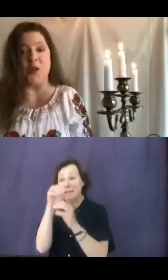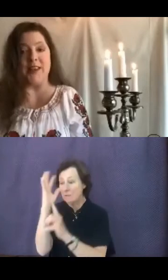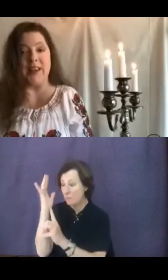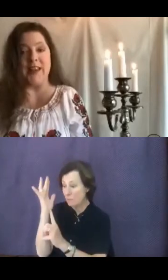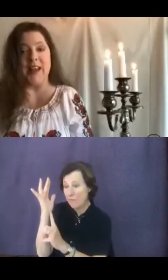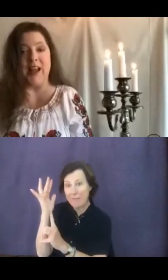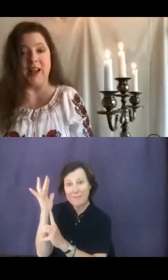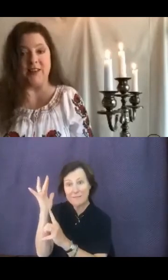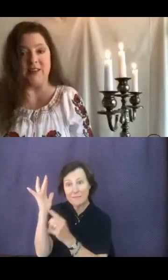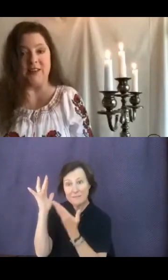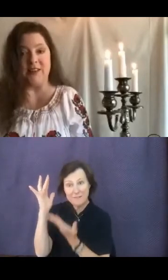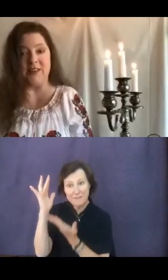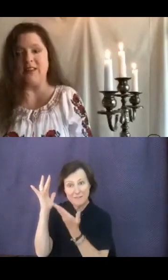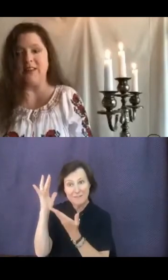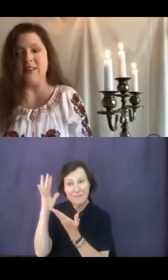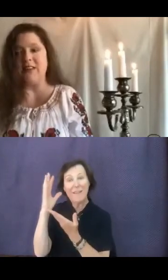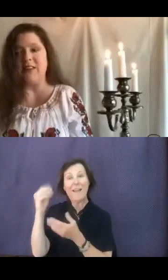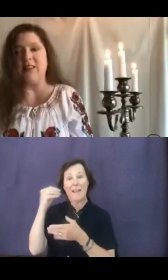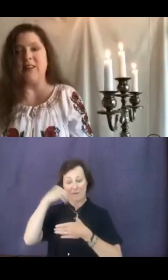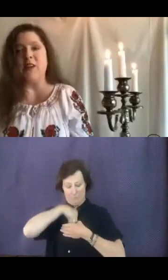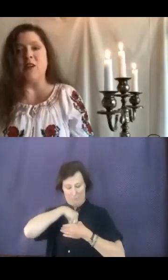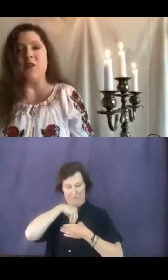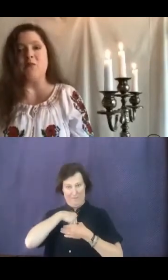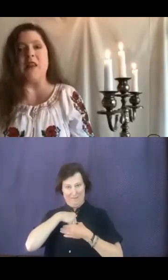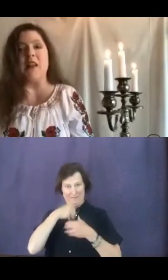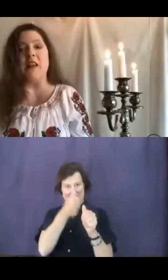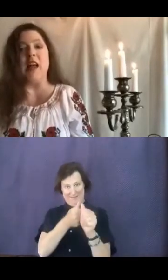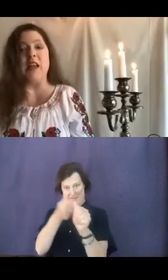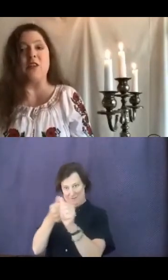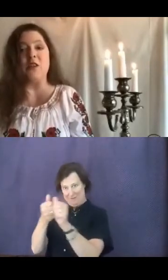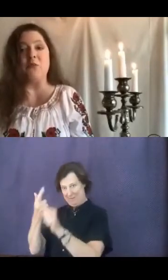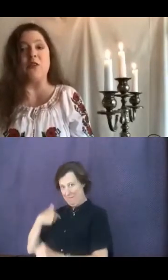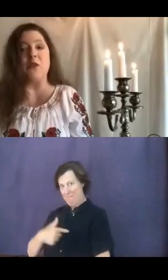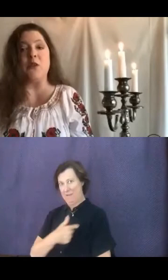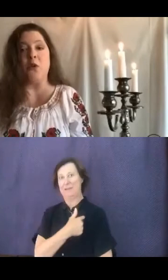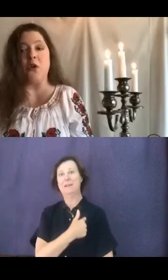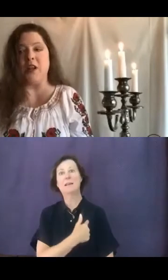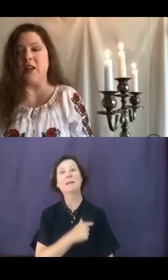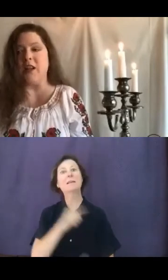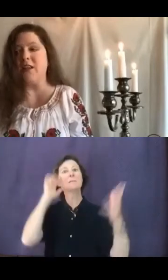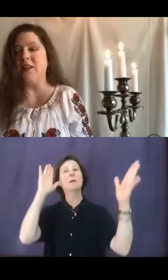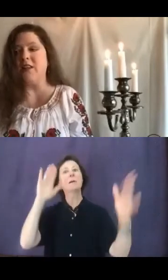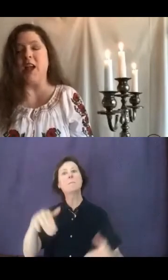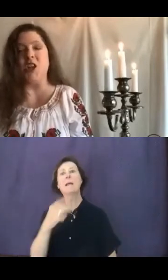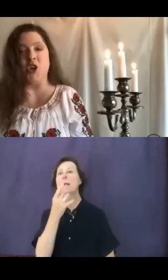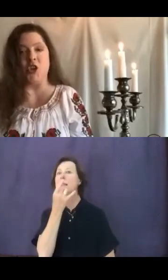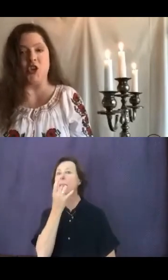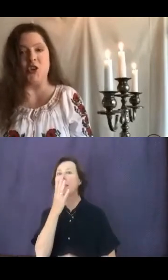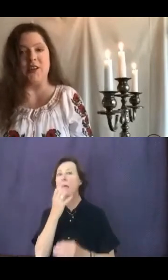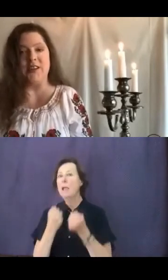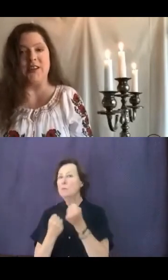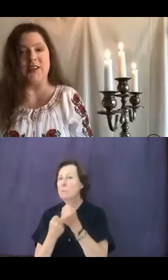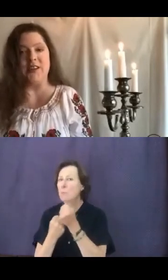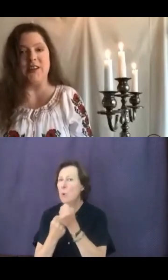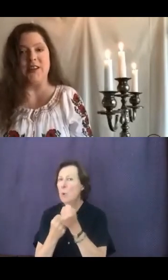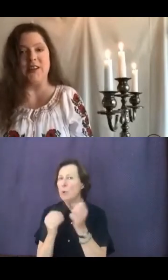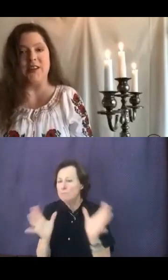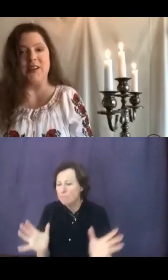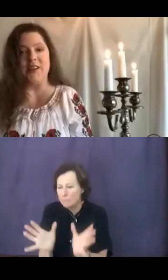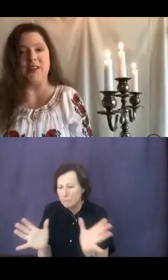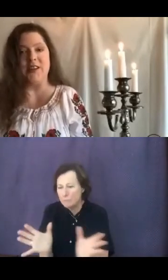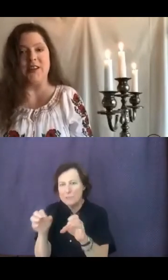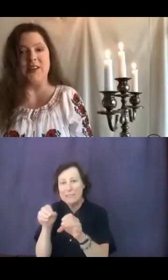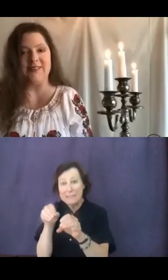and within us. May the light be supported and nurtured in